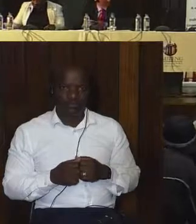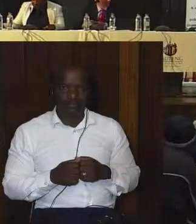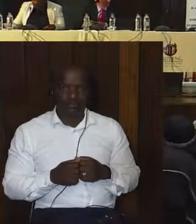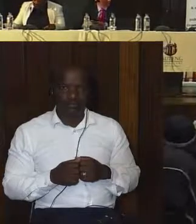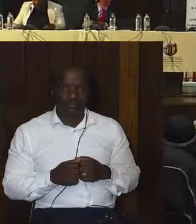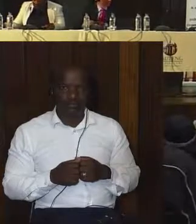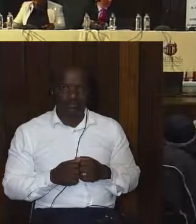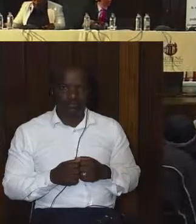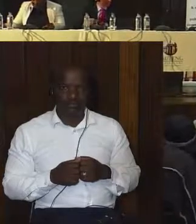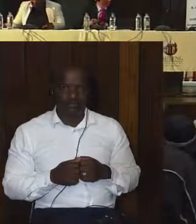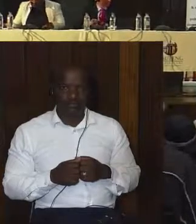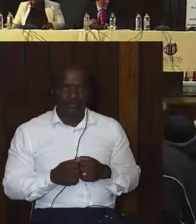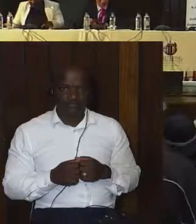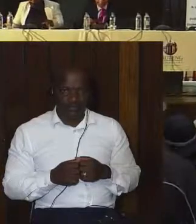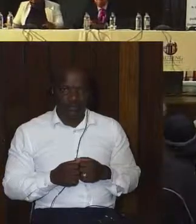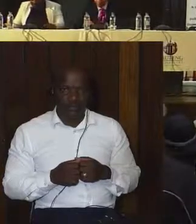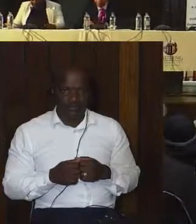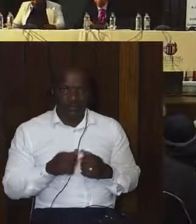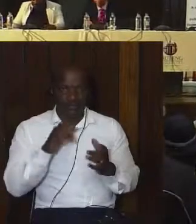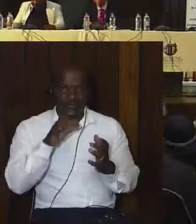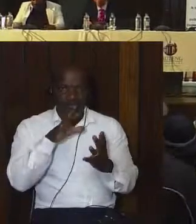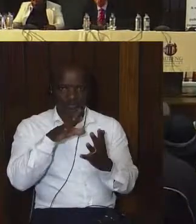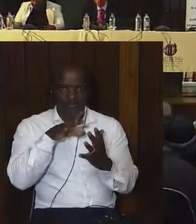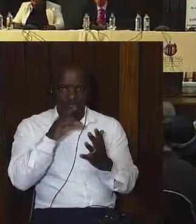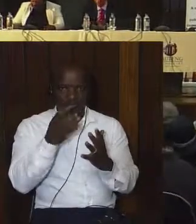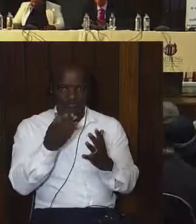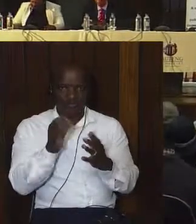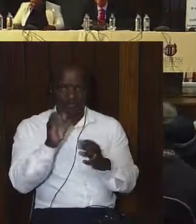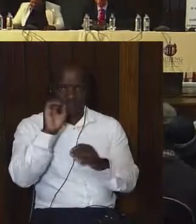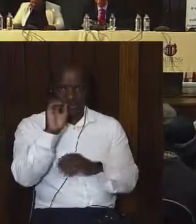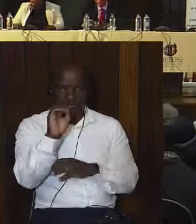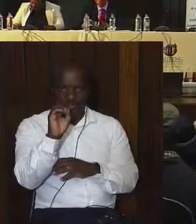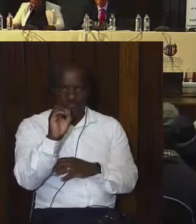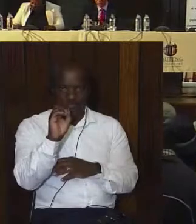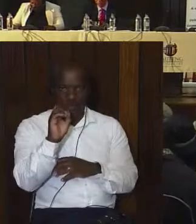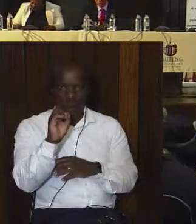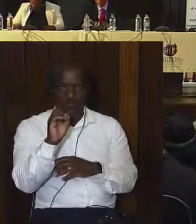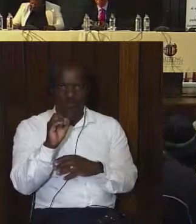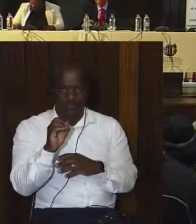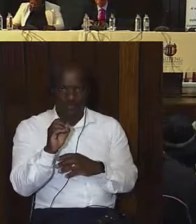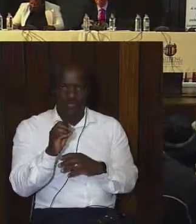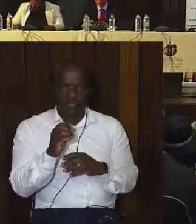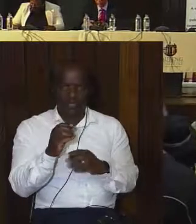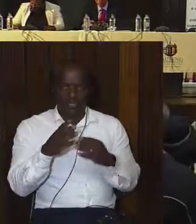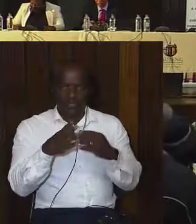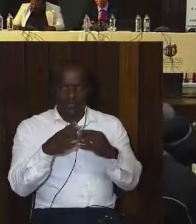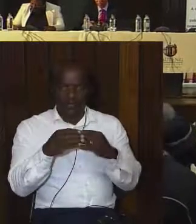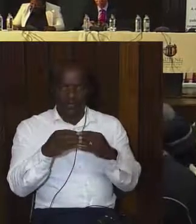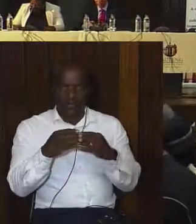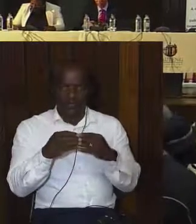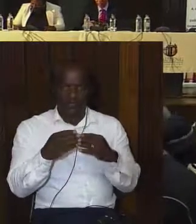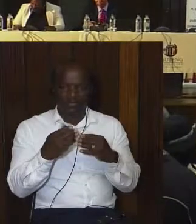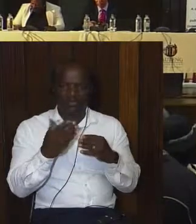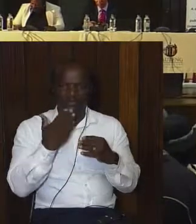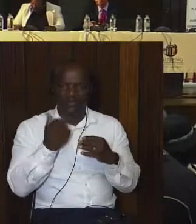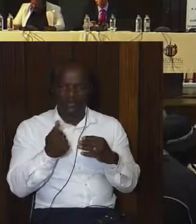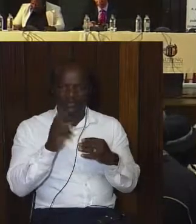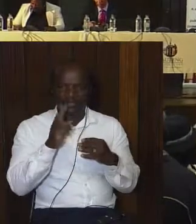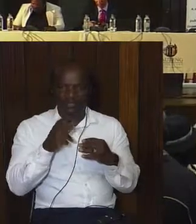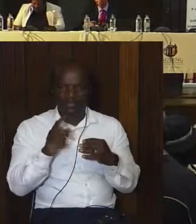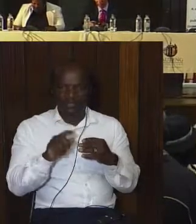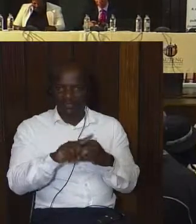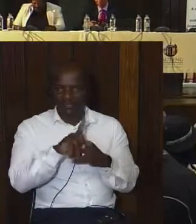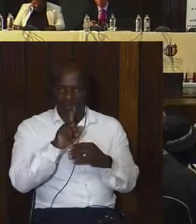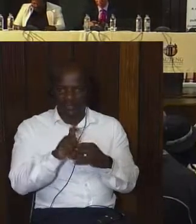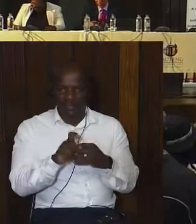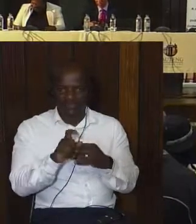Put it on to channel 0, you can hear. Okay. Member Ledwaba, can I ask you just to repeat your question? HOD was struggling to hear. He's got the